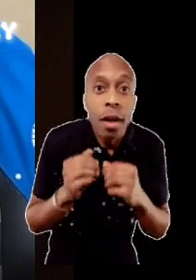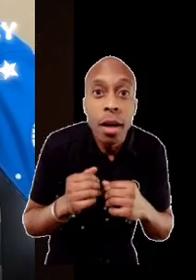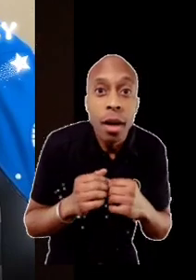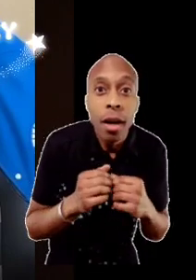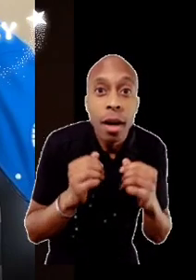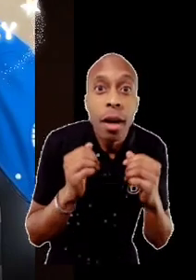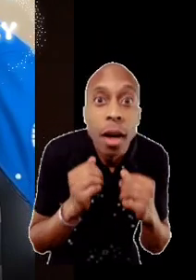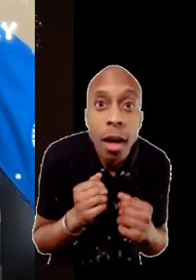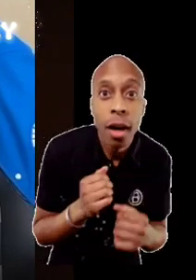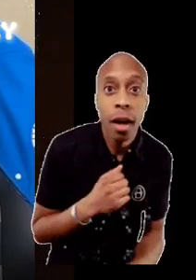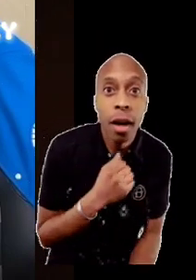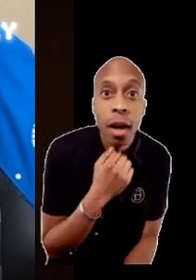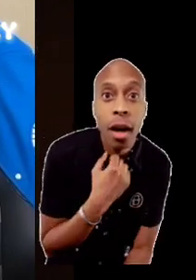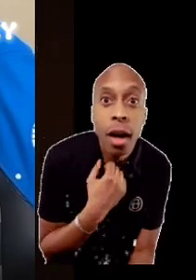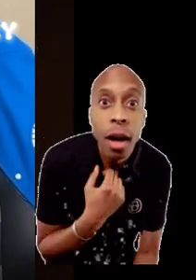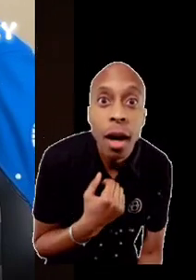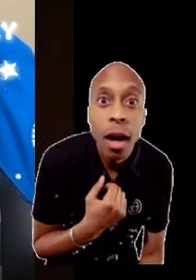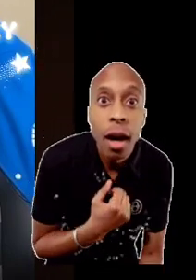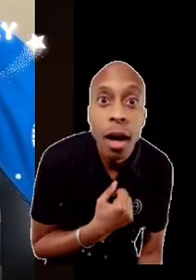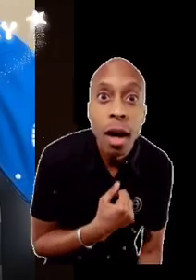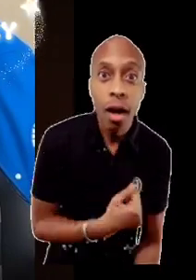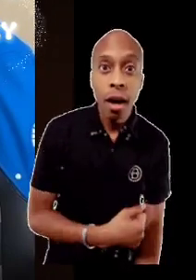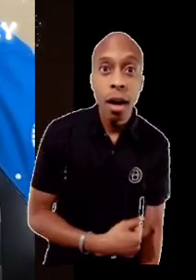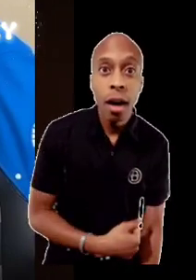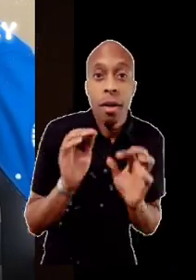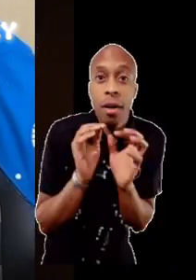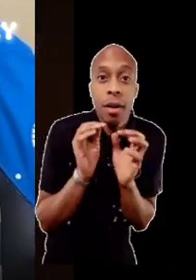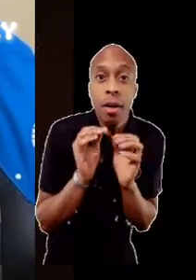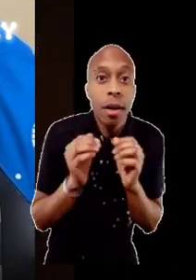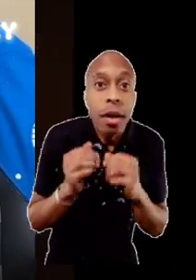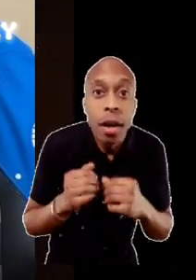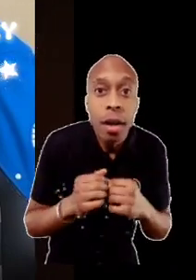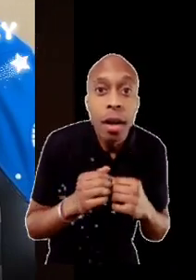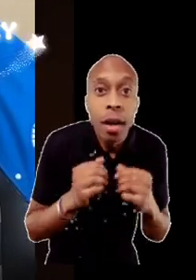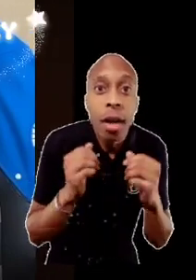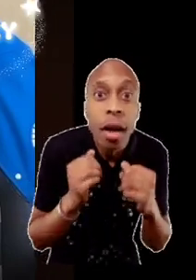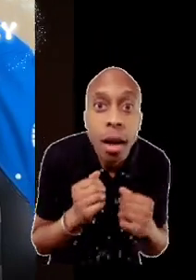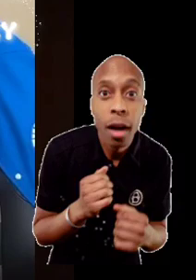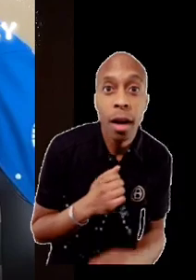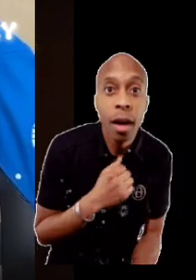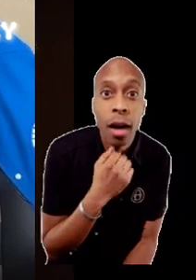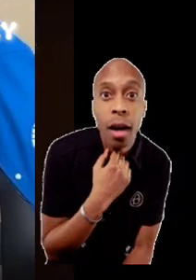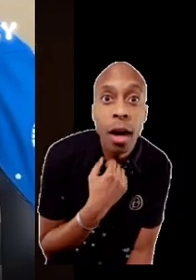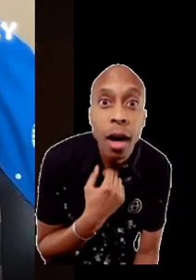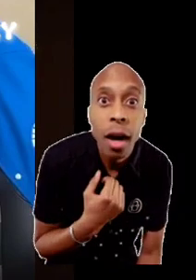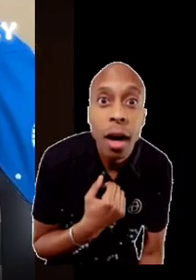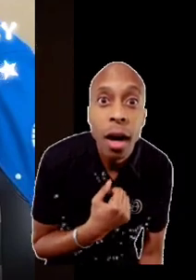You no notice the time when you run out and say certain things. Likes and views.